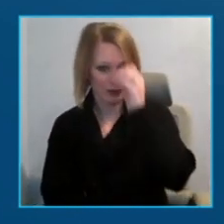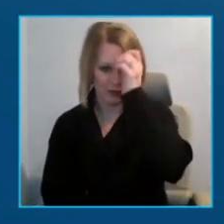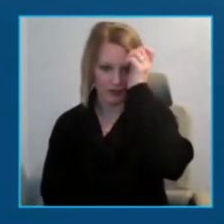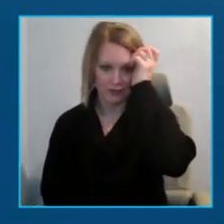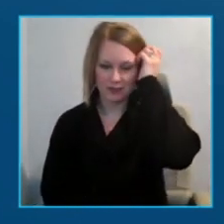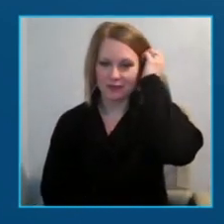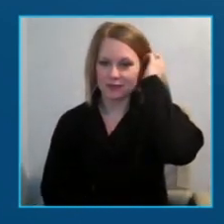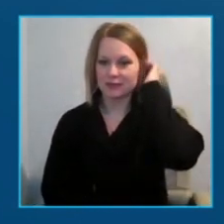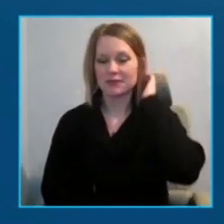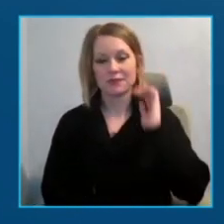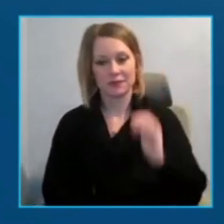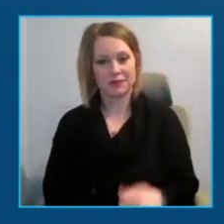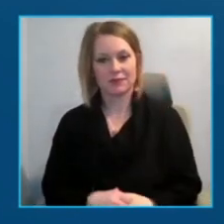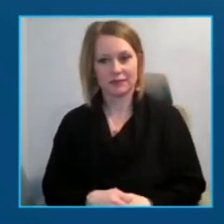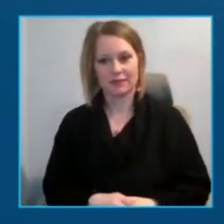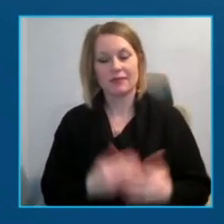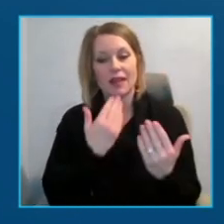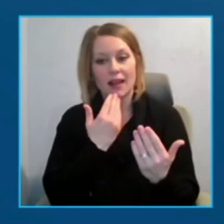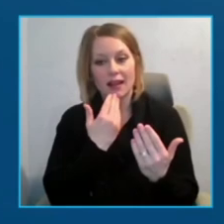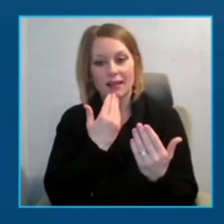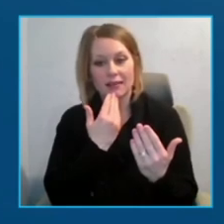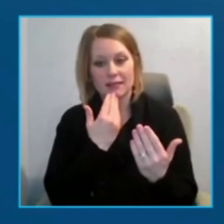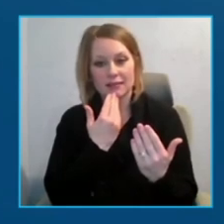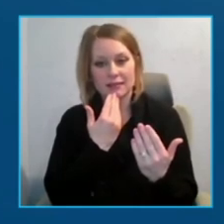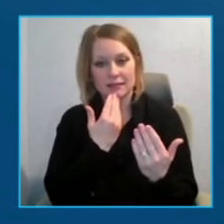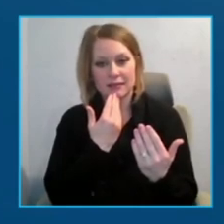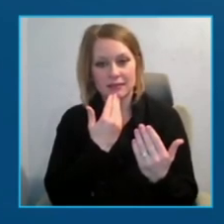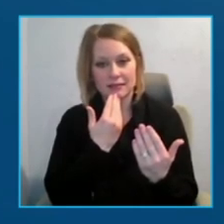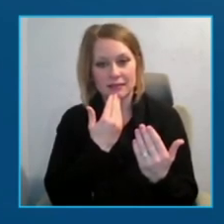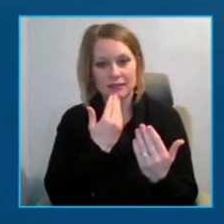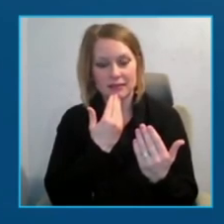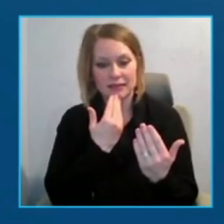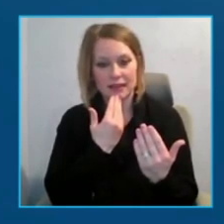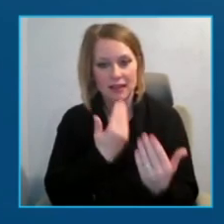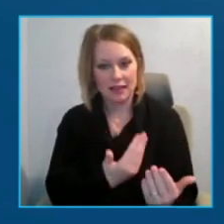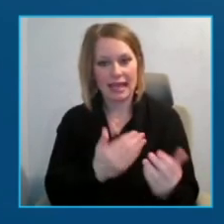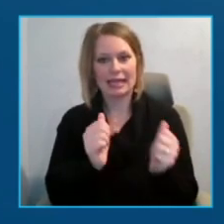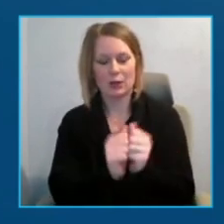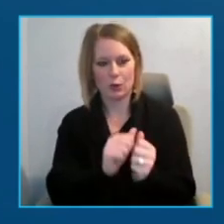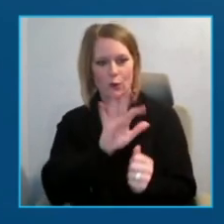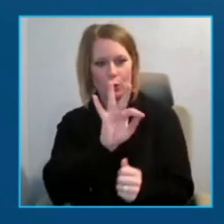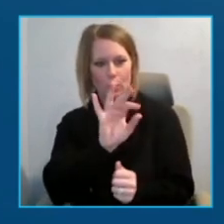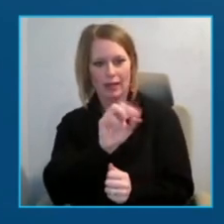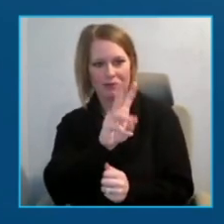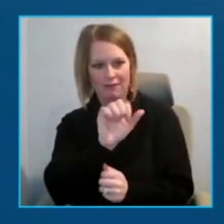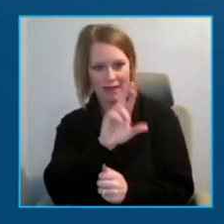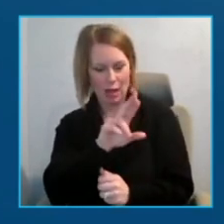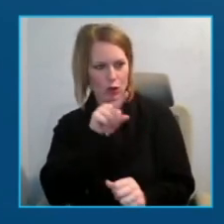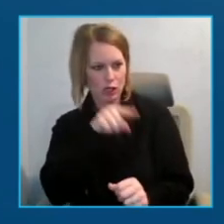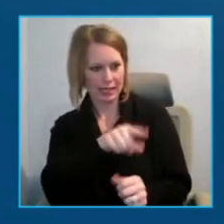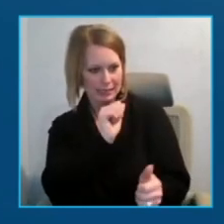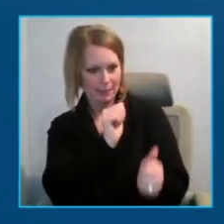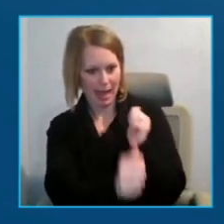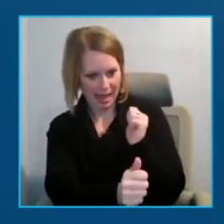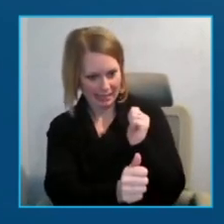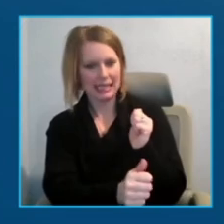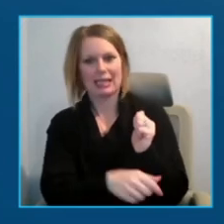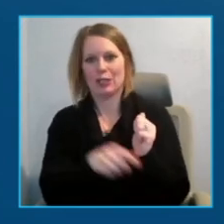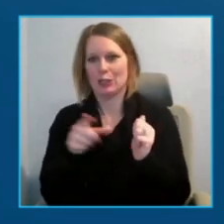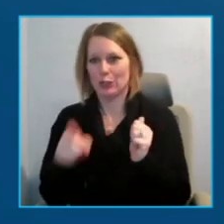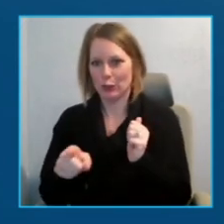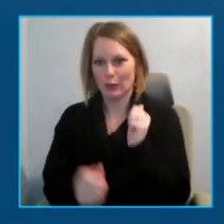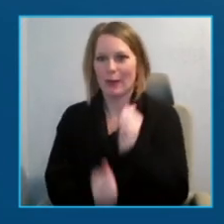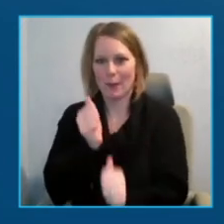maybe with Chairman Fowler's passing, you're probably the longest person, the longest institutional memory on this committee, and always